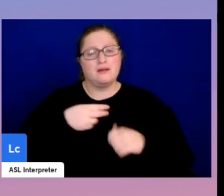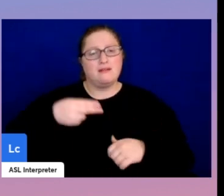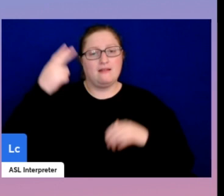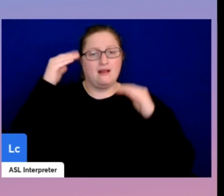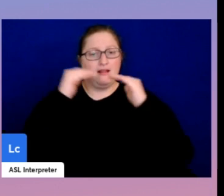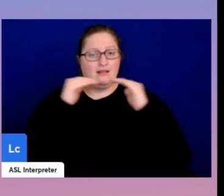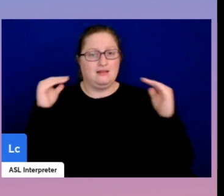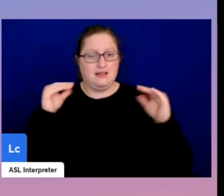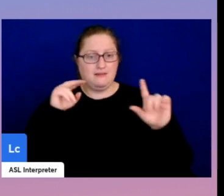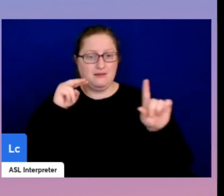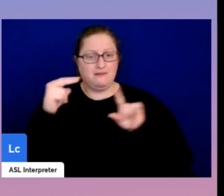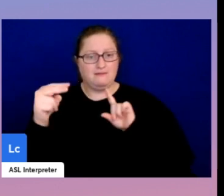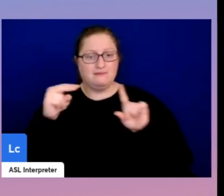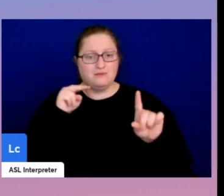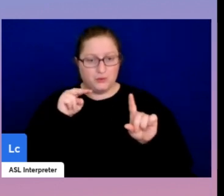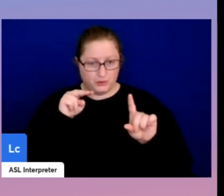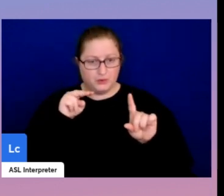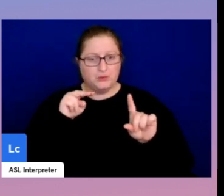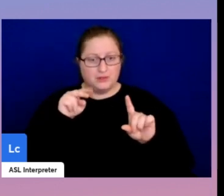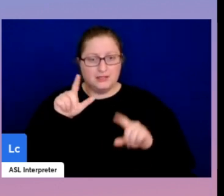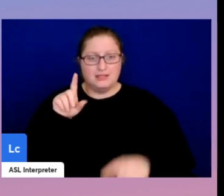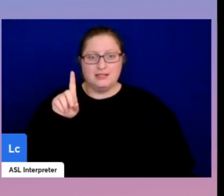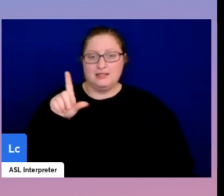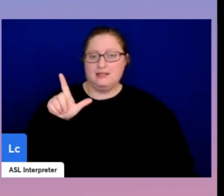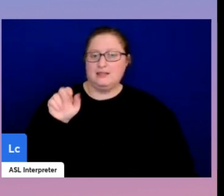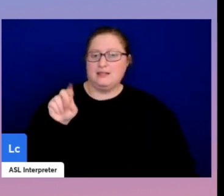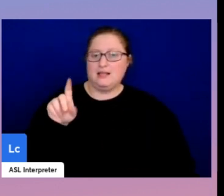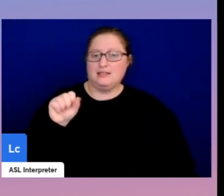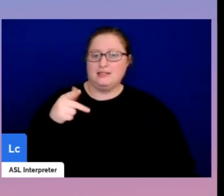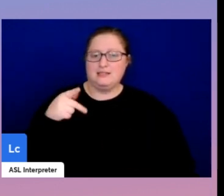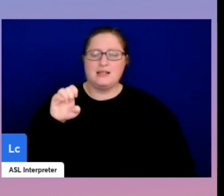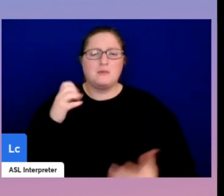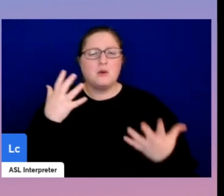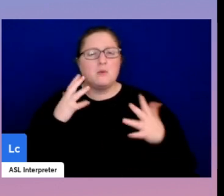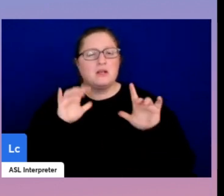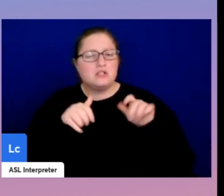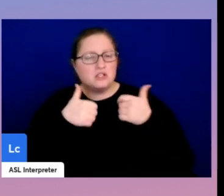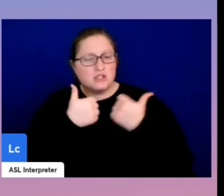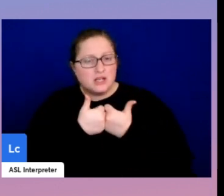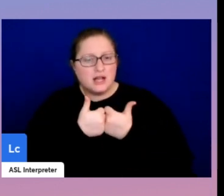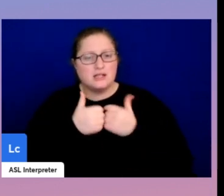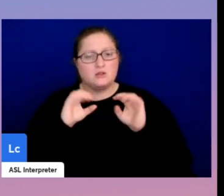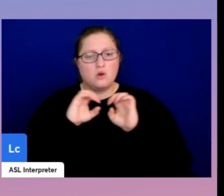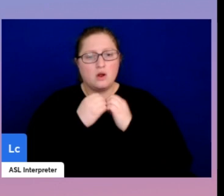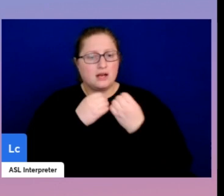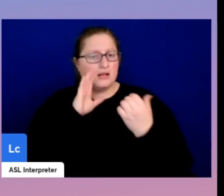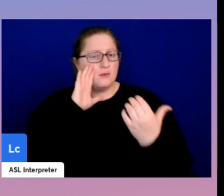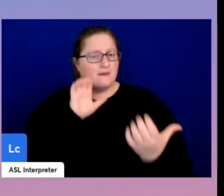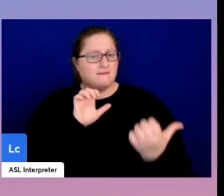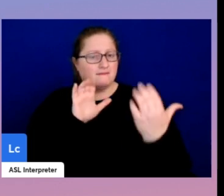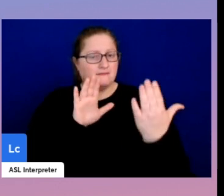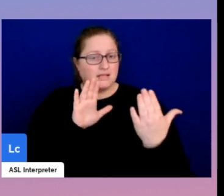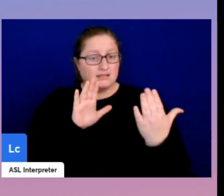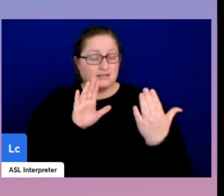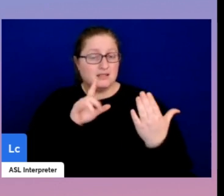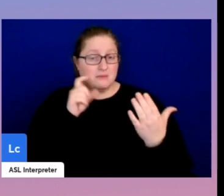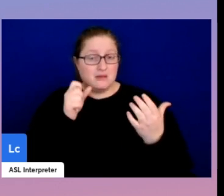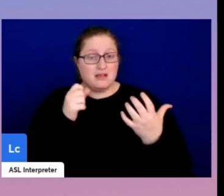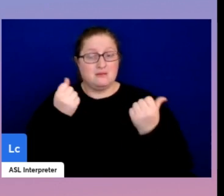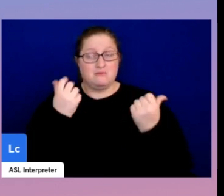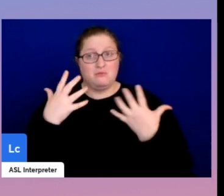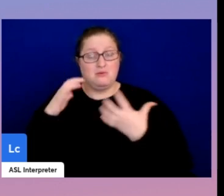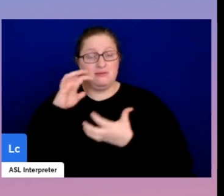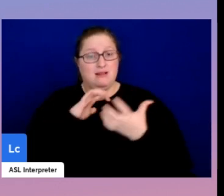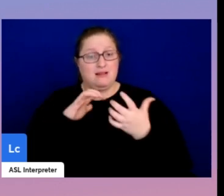secrets management landscape. Then we'll look at what challenges do organizations face, because multi-cloud